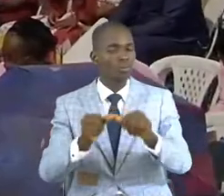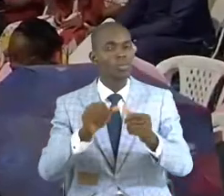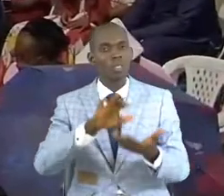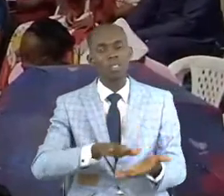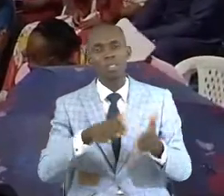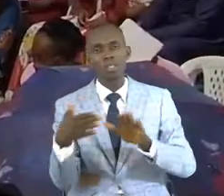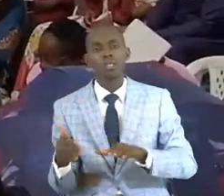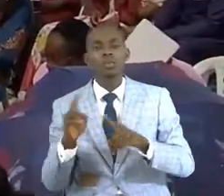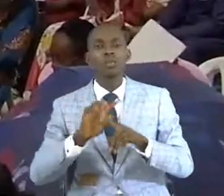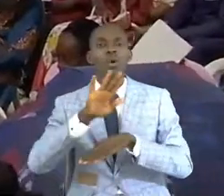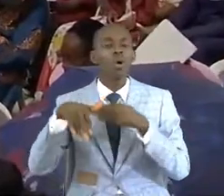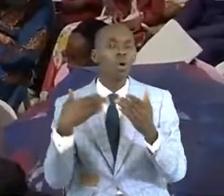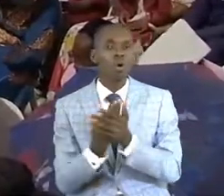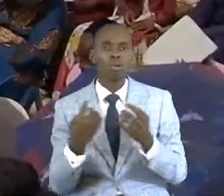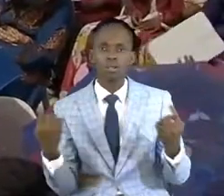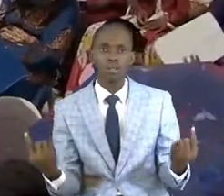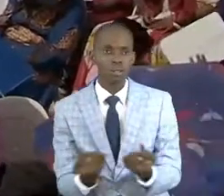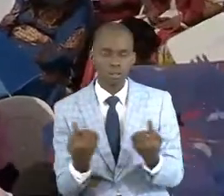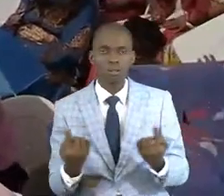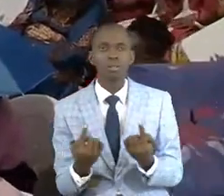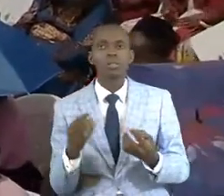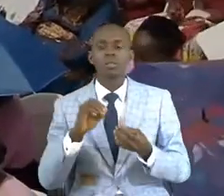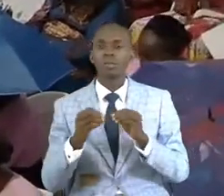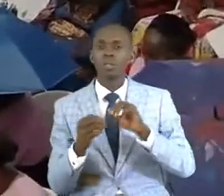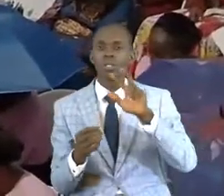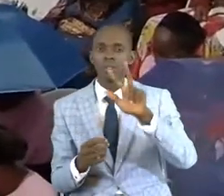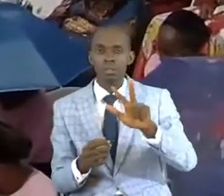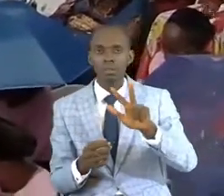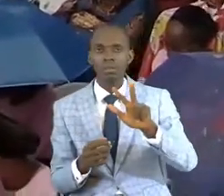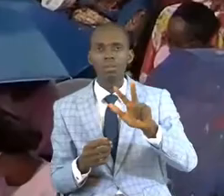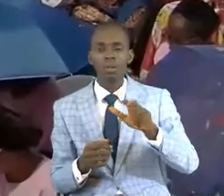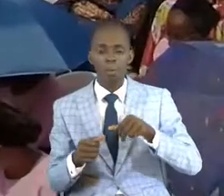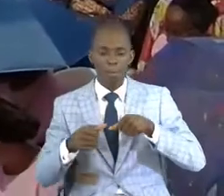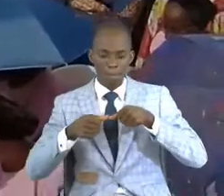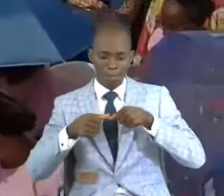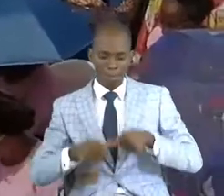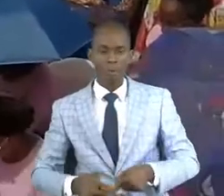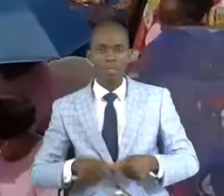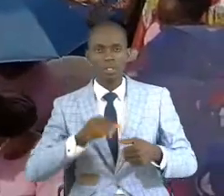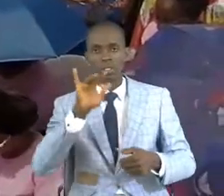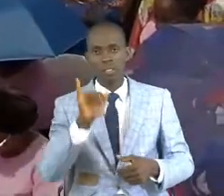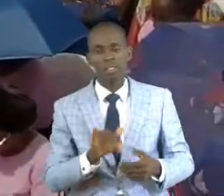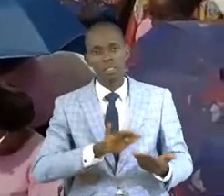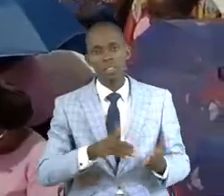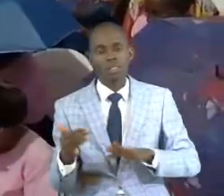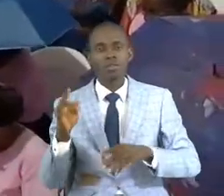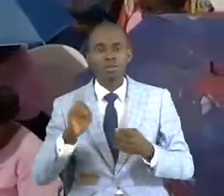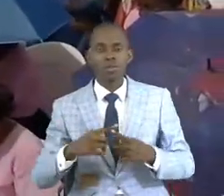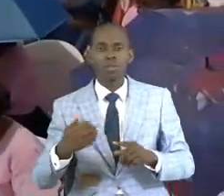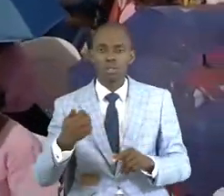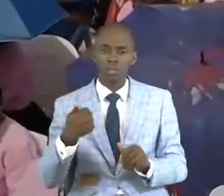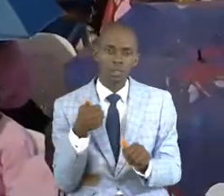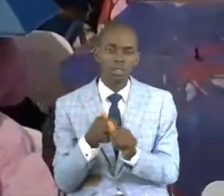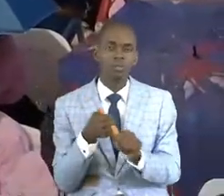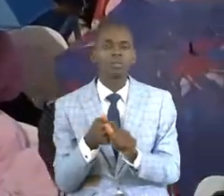all sins. Number three, permanently dead to self. Number